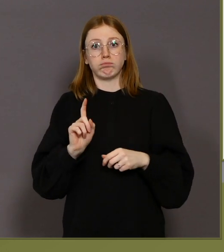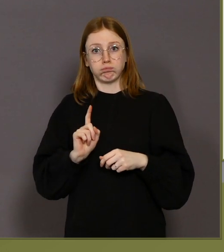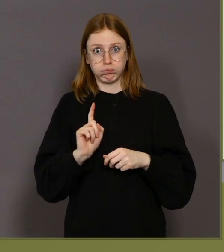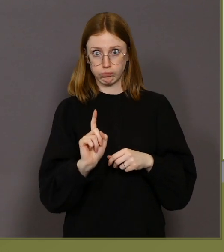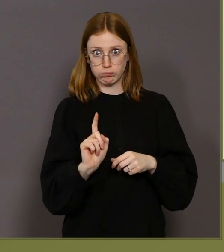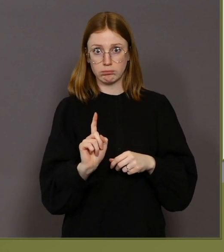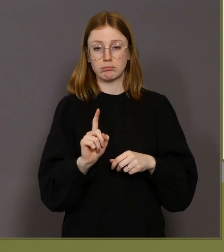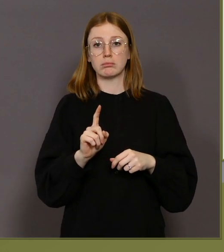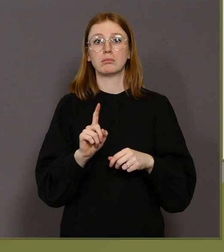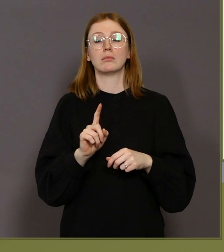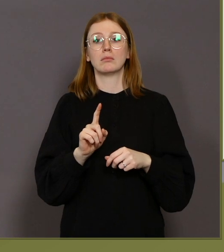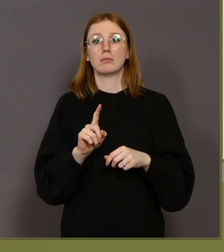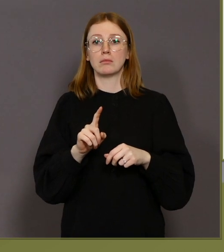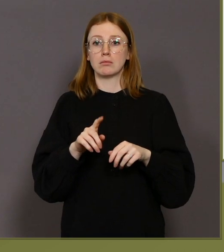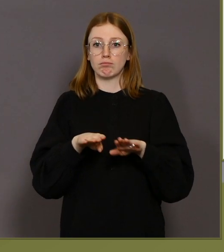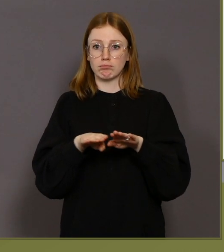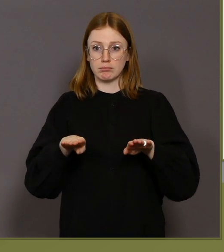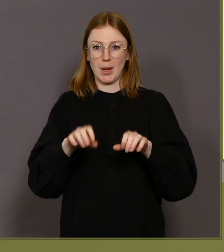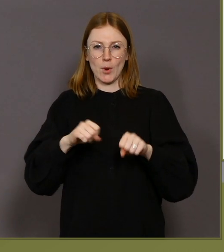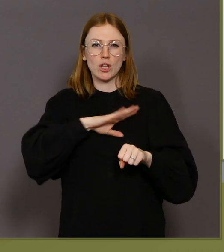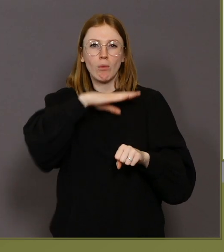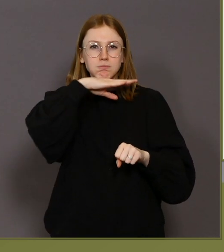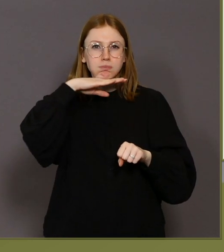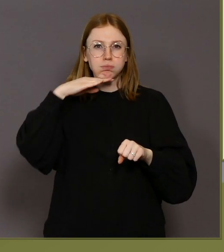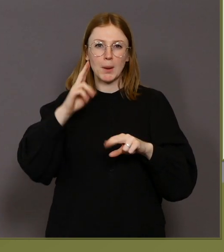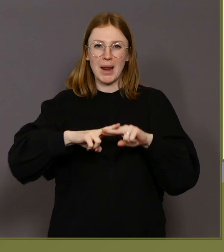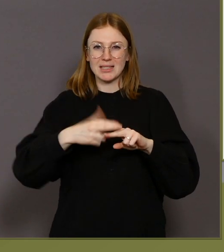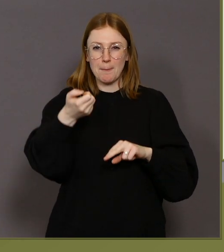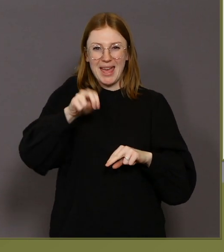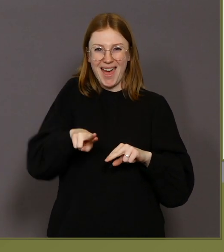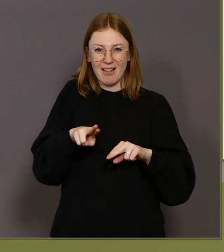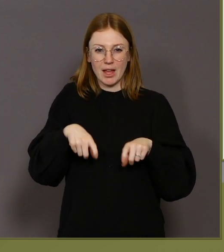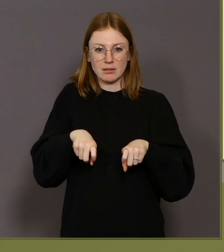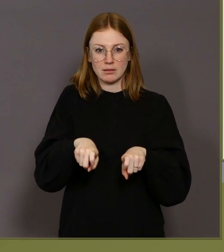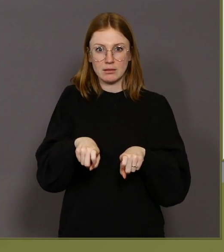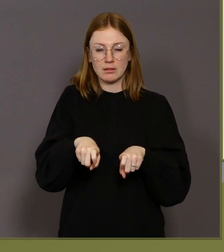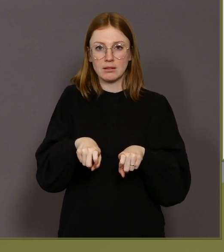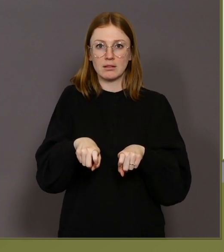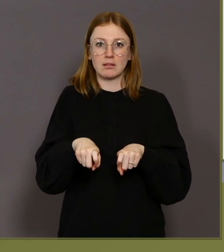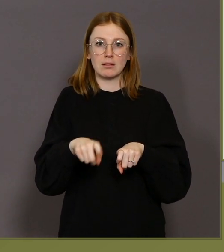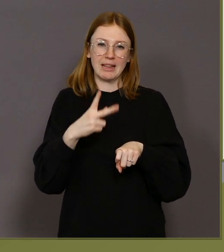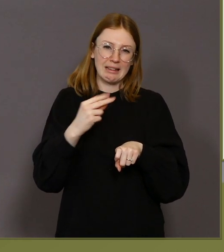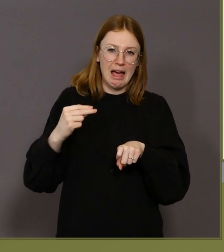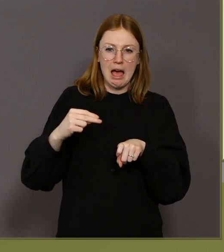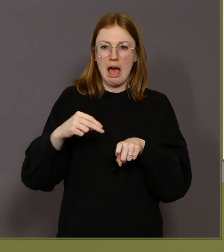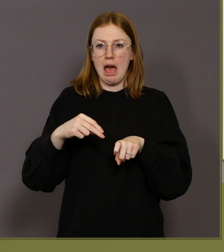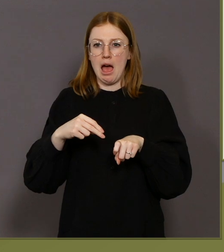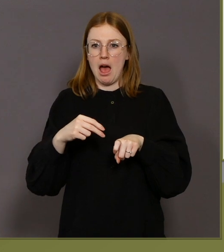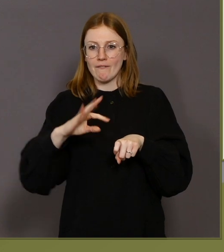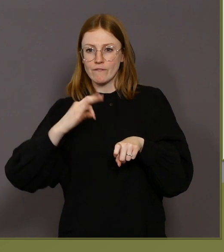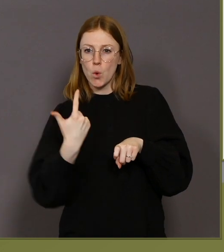terminal, and then there needs to be some leg space underneath and knee space and also toe